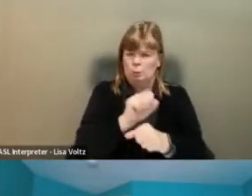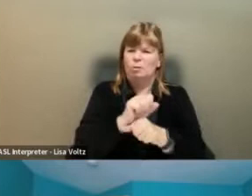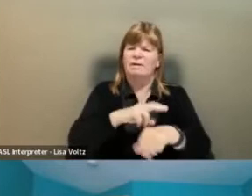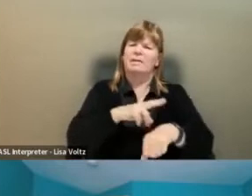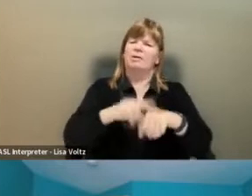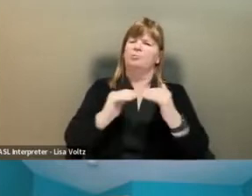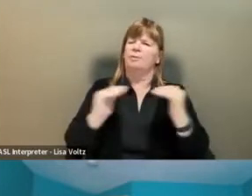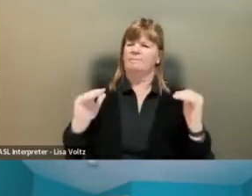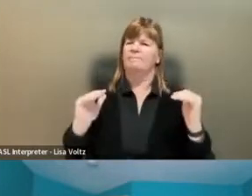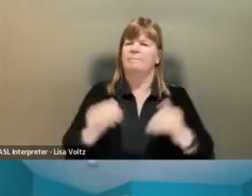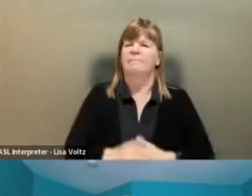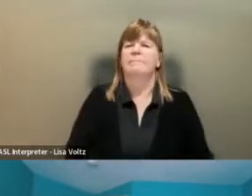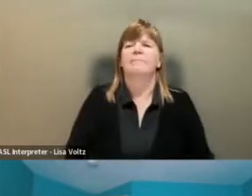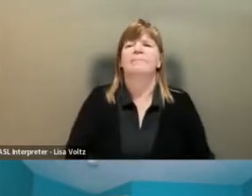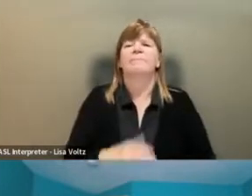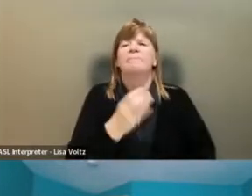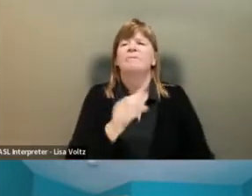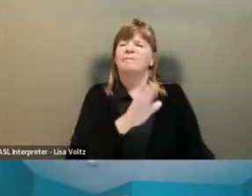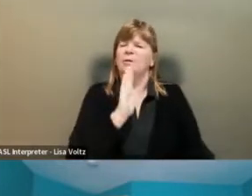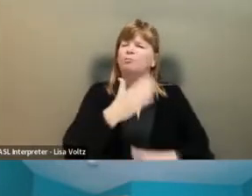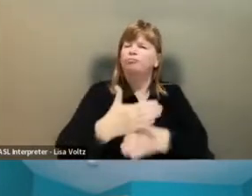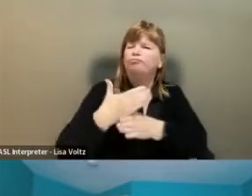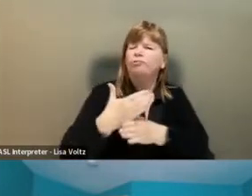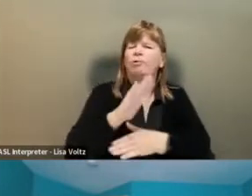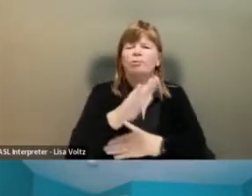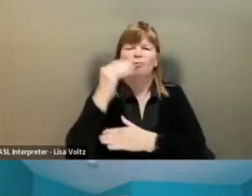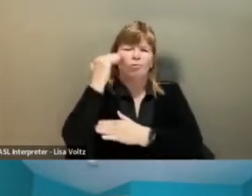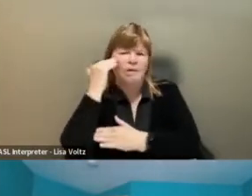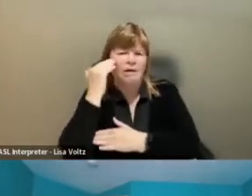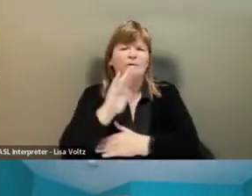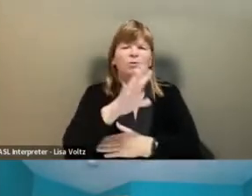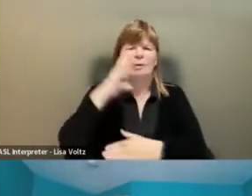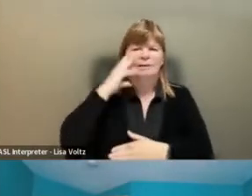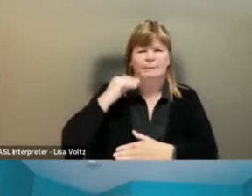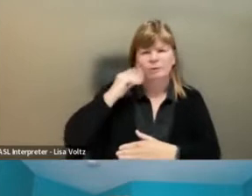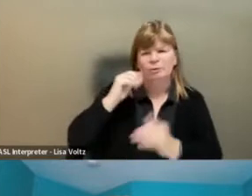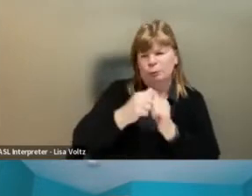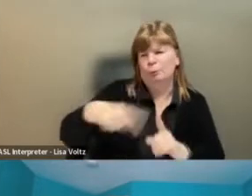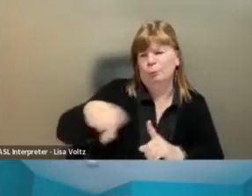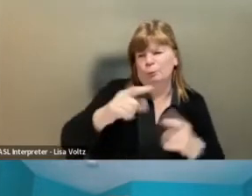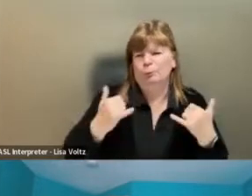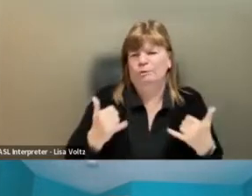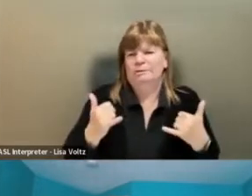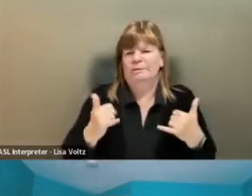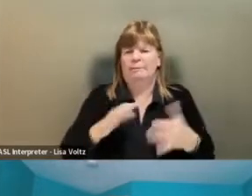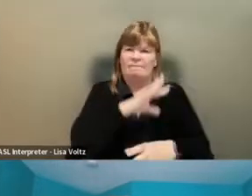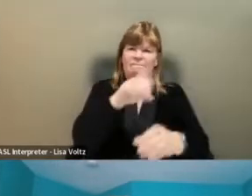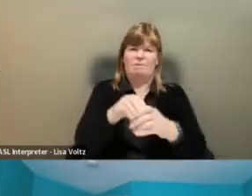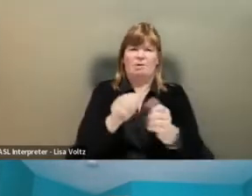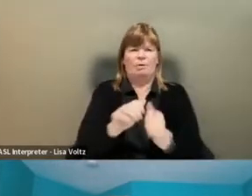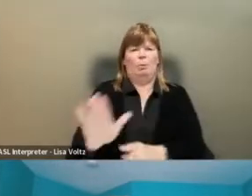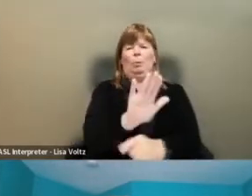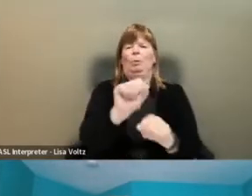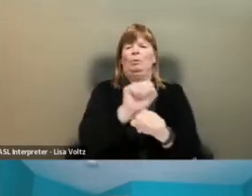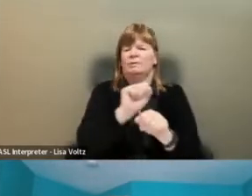level. And they're going to share some of their knowledge and experience with you today in being a part of your state work, with some